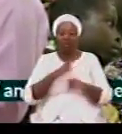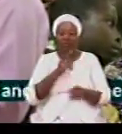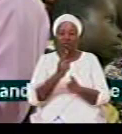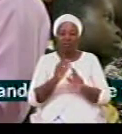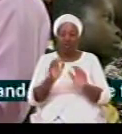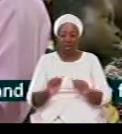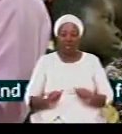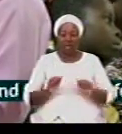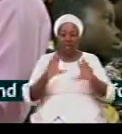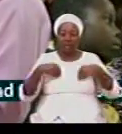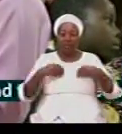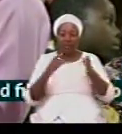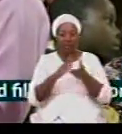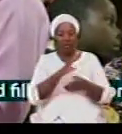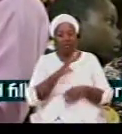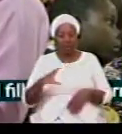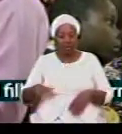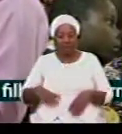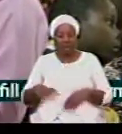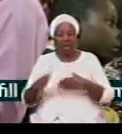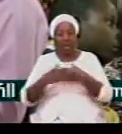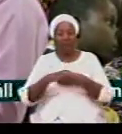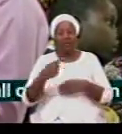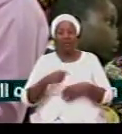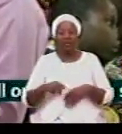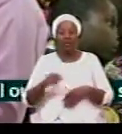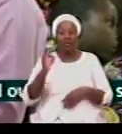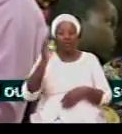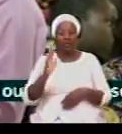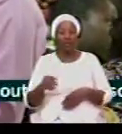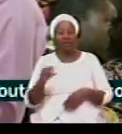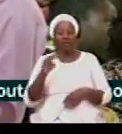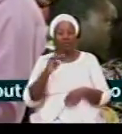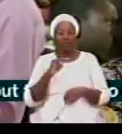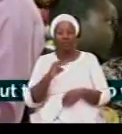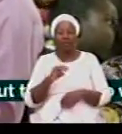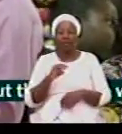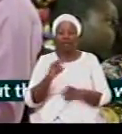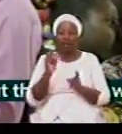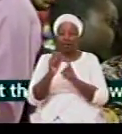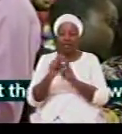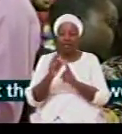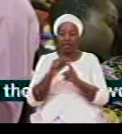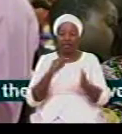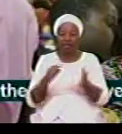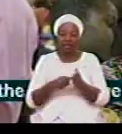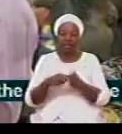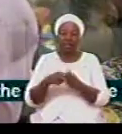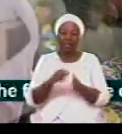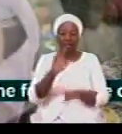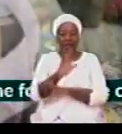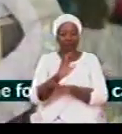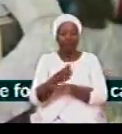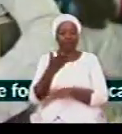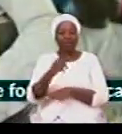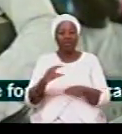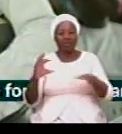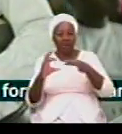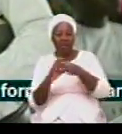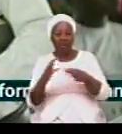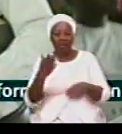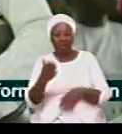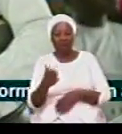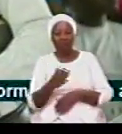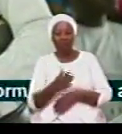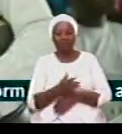evening, there is a link below your player. Just click it and fill the